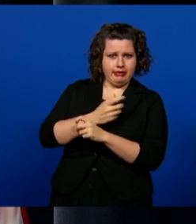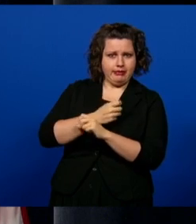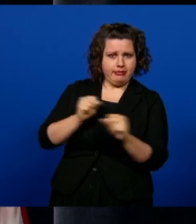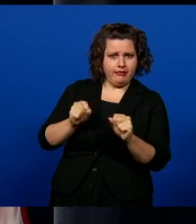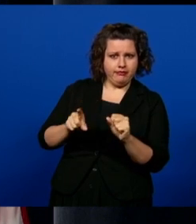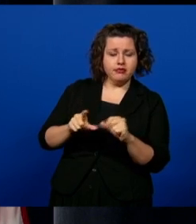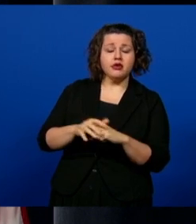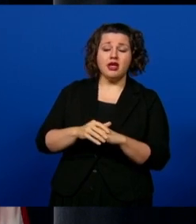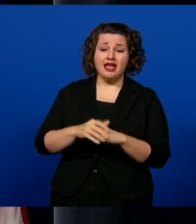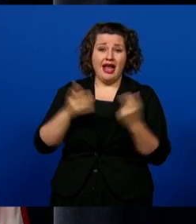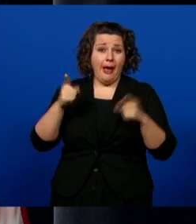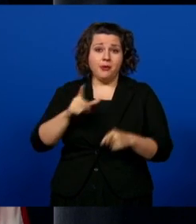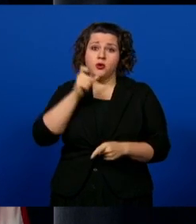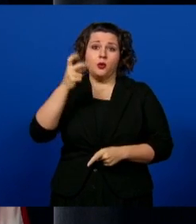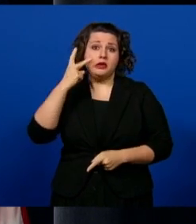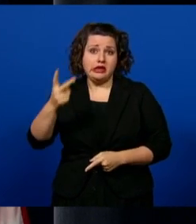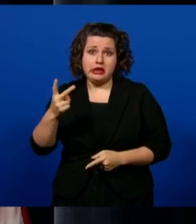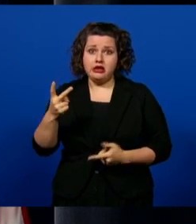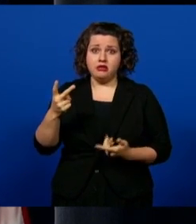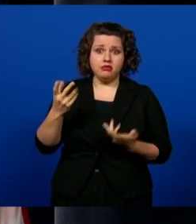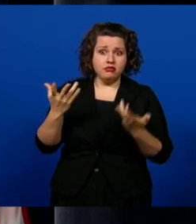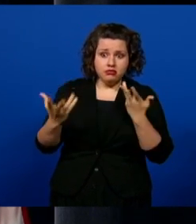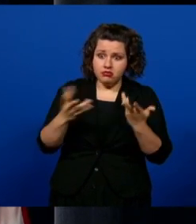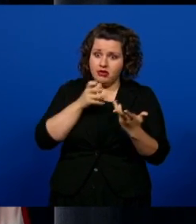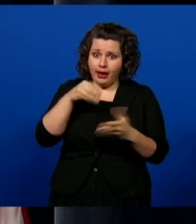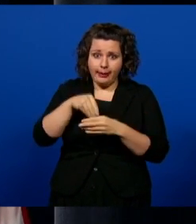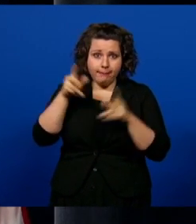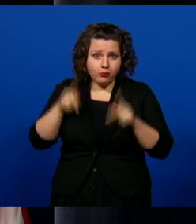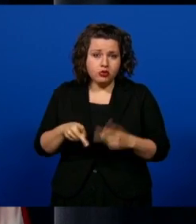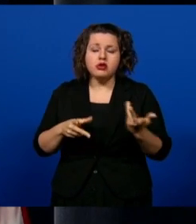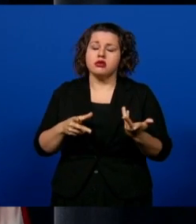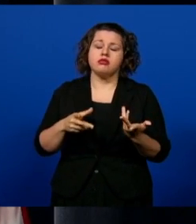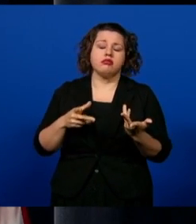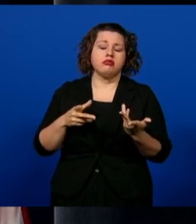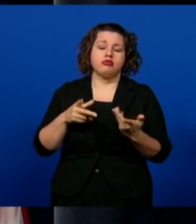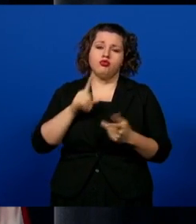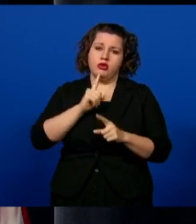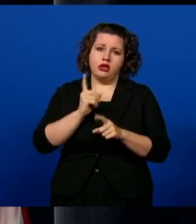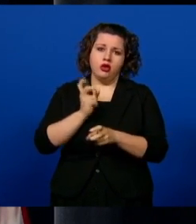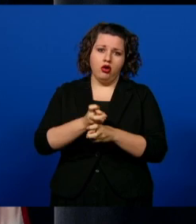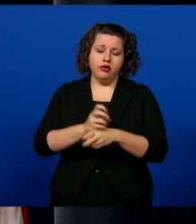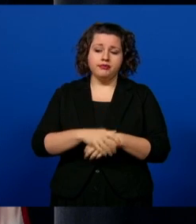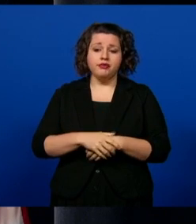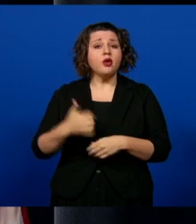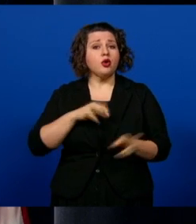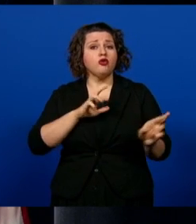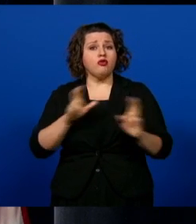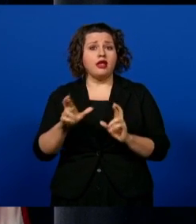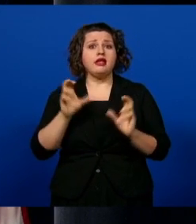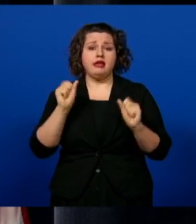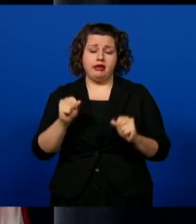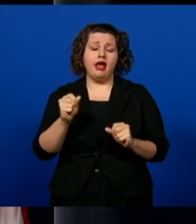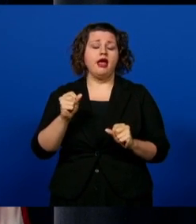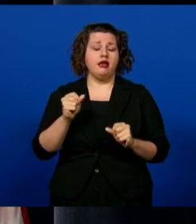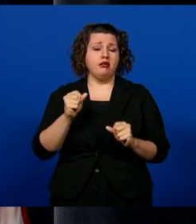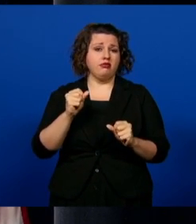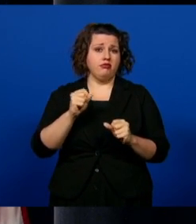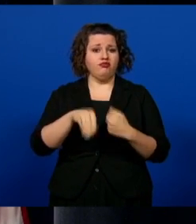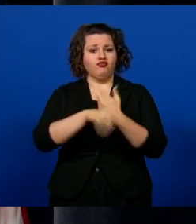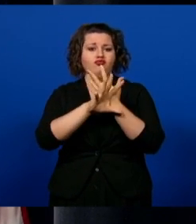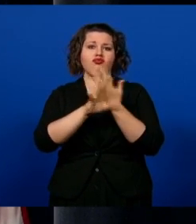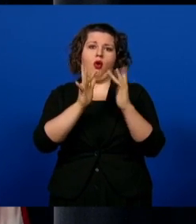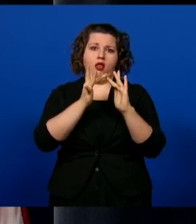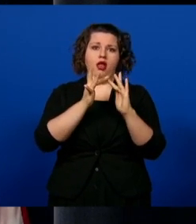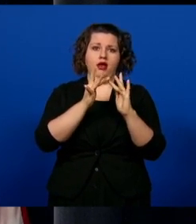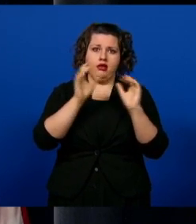difficult to do. We are prepared to offer a quality virtual option, but that can't replace us getting to see our